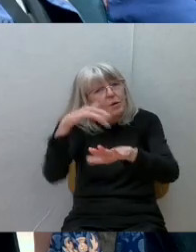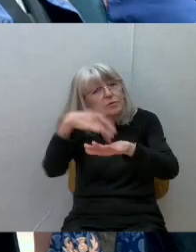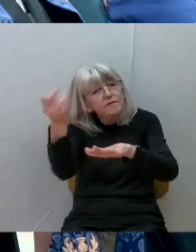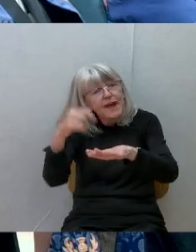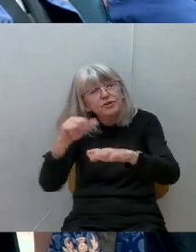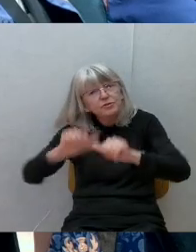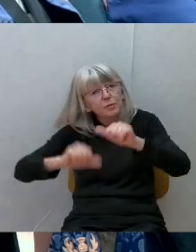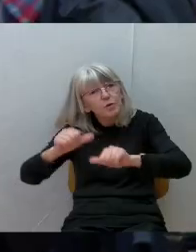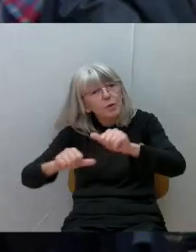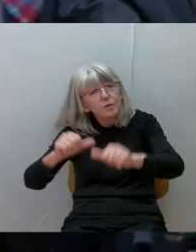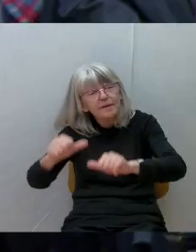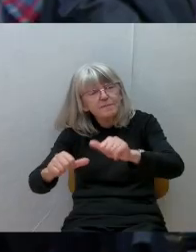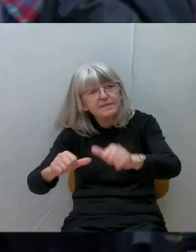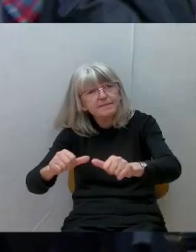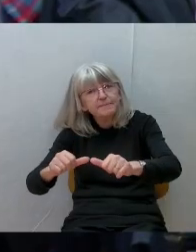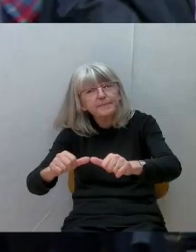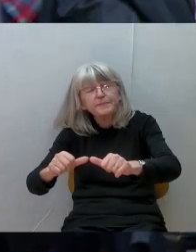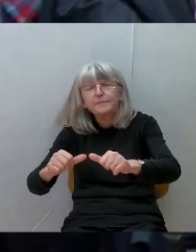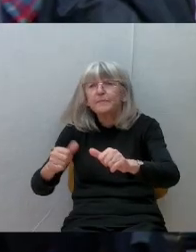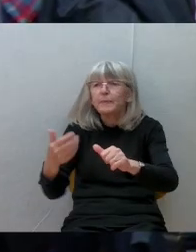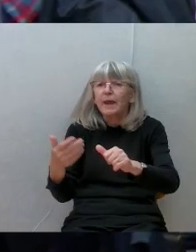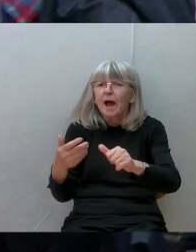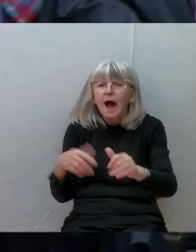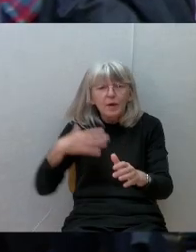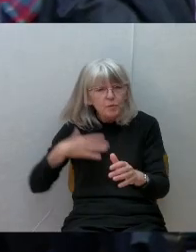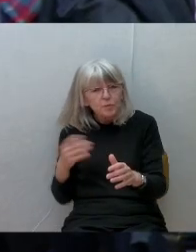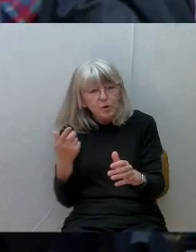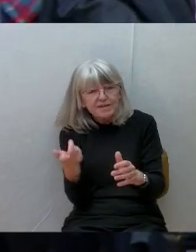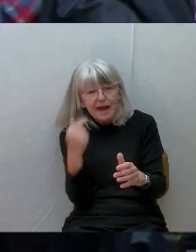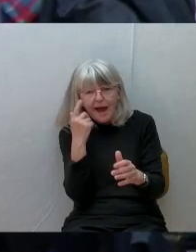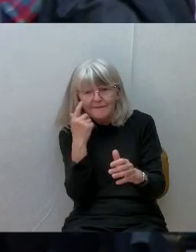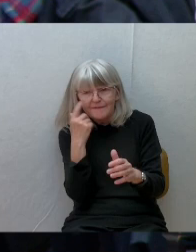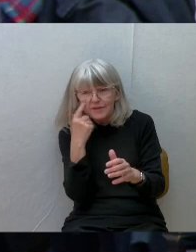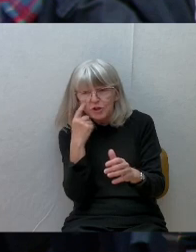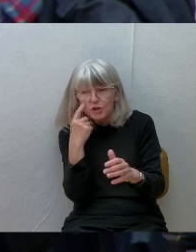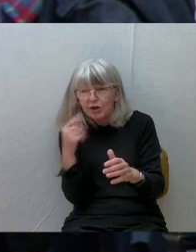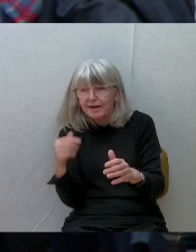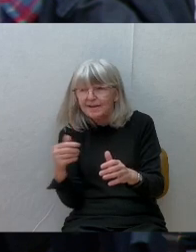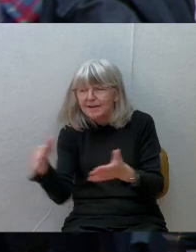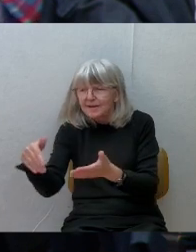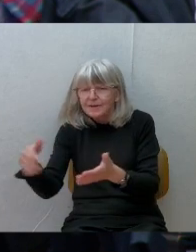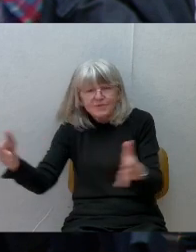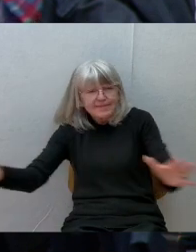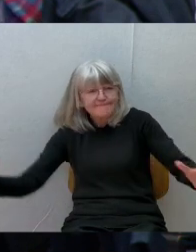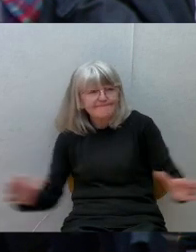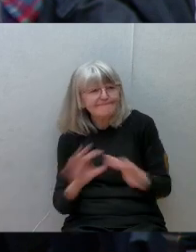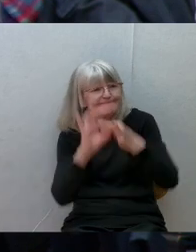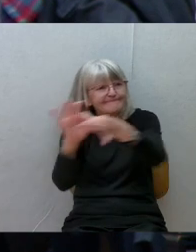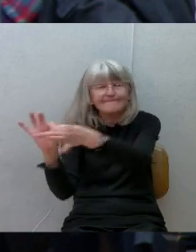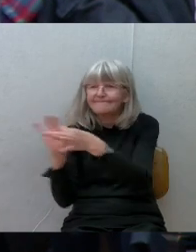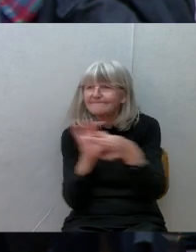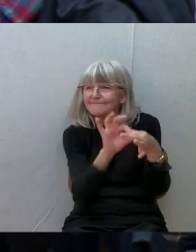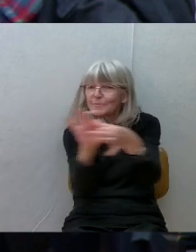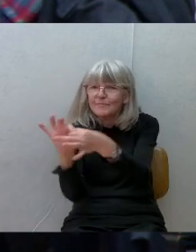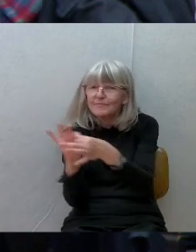that we could start to address in a really interdisciplinary way some of society's biggest questions. Our new